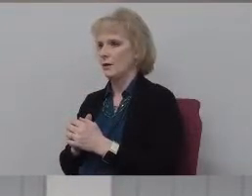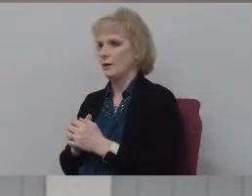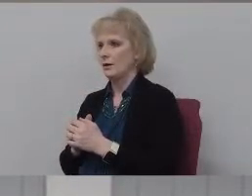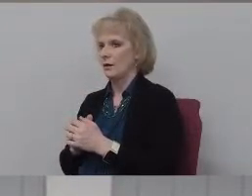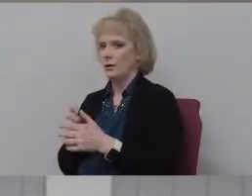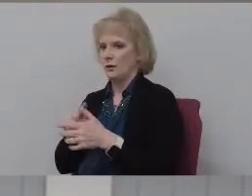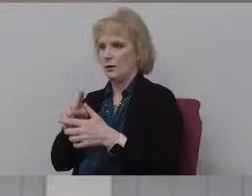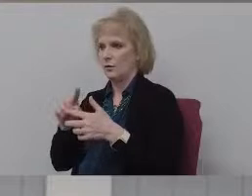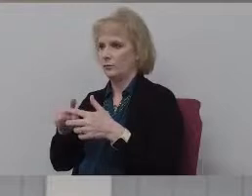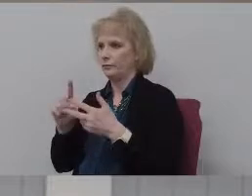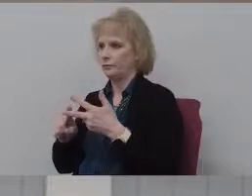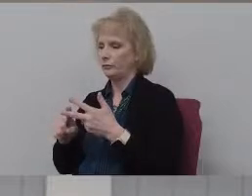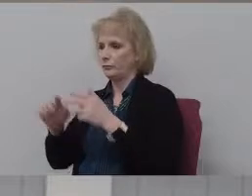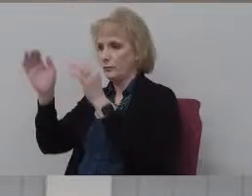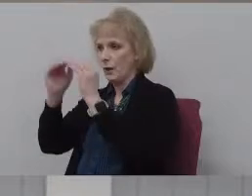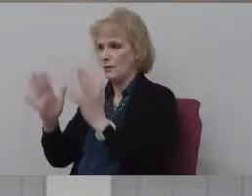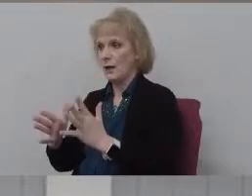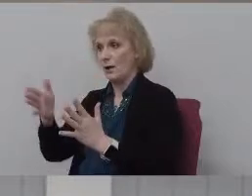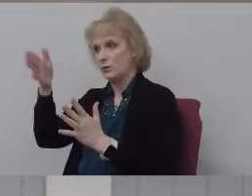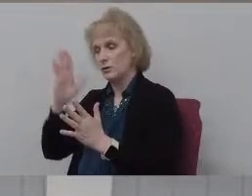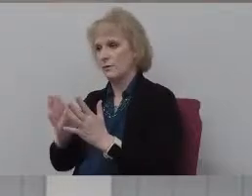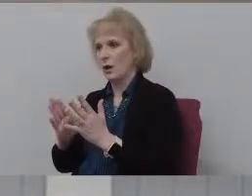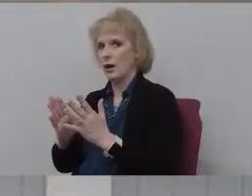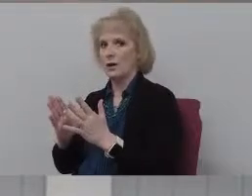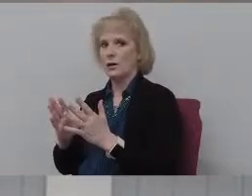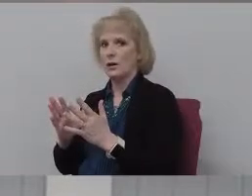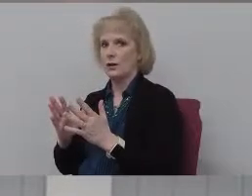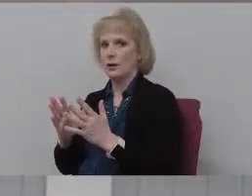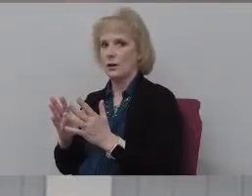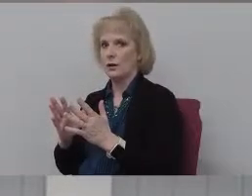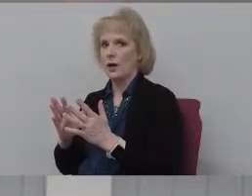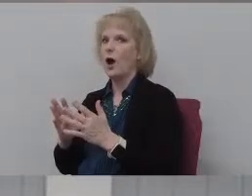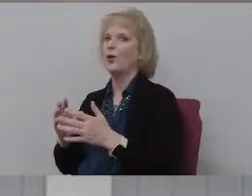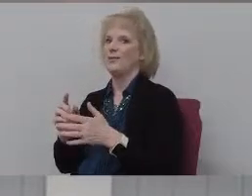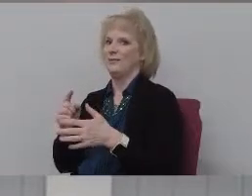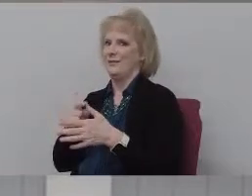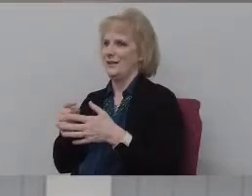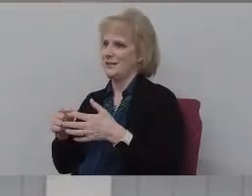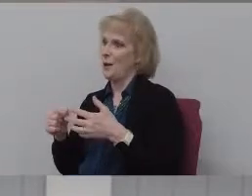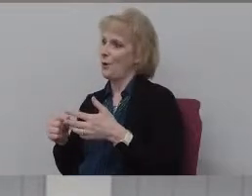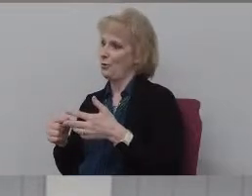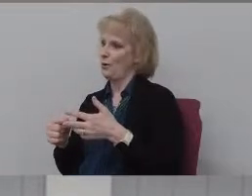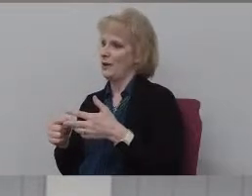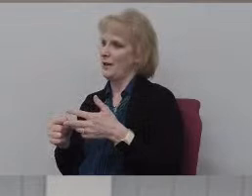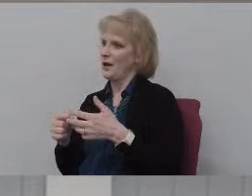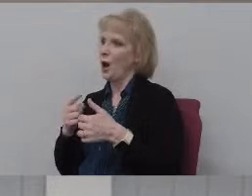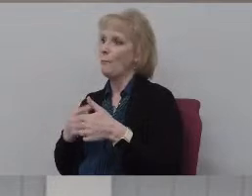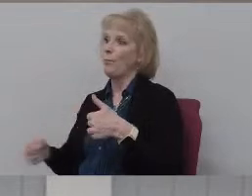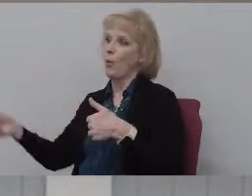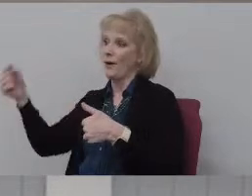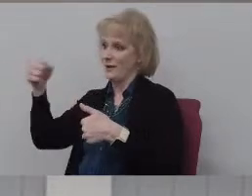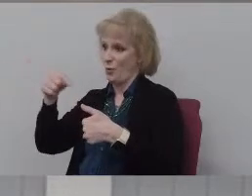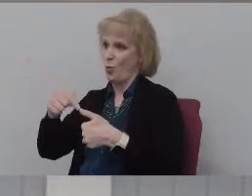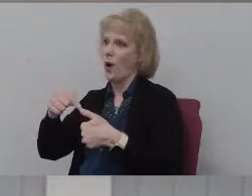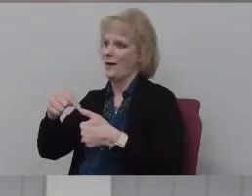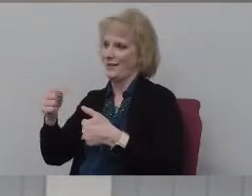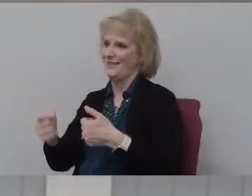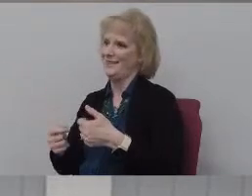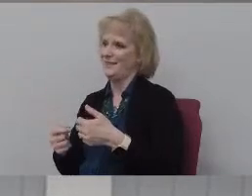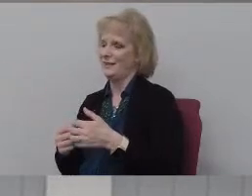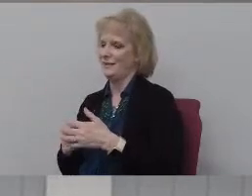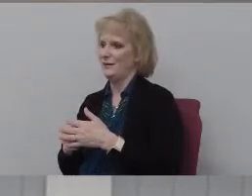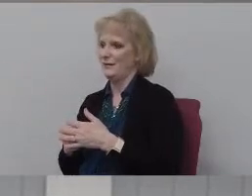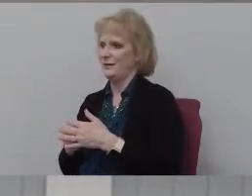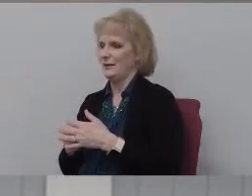The number three, the house of God is, we're still number three, point one. This is actually point one, letter C.